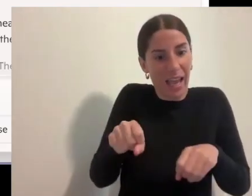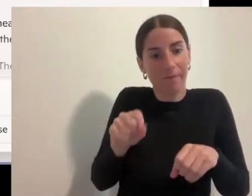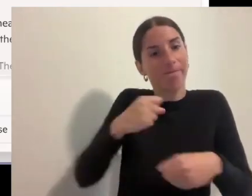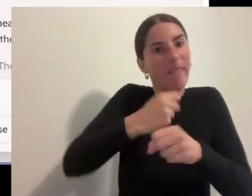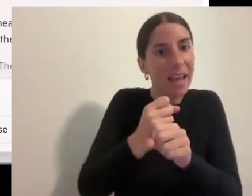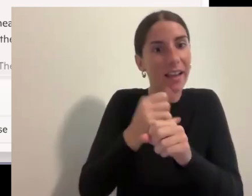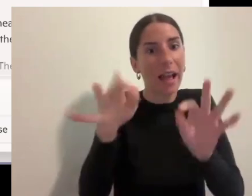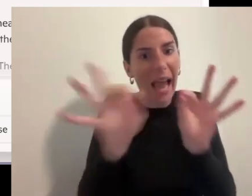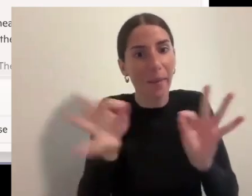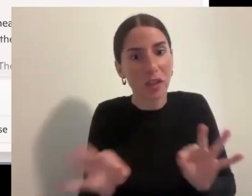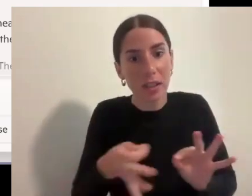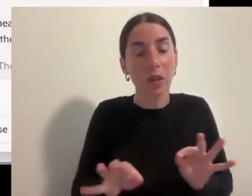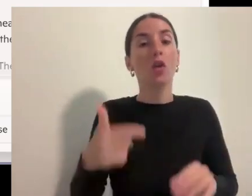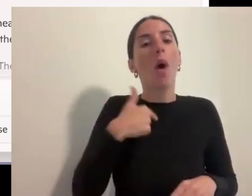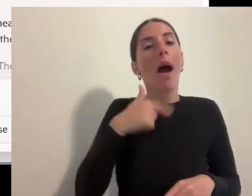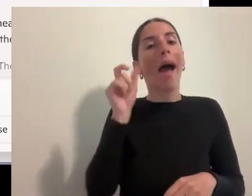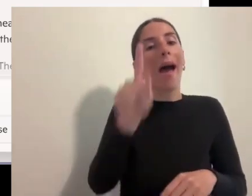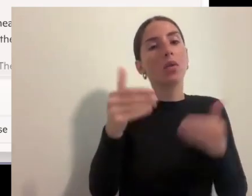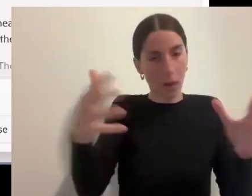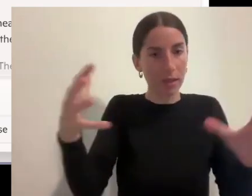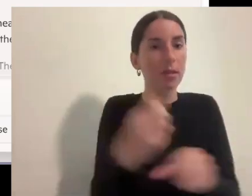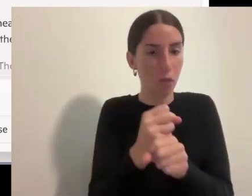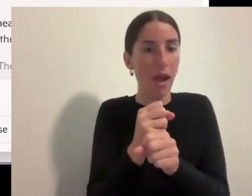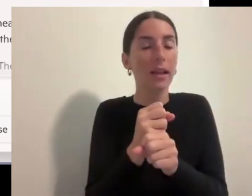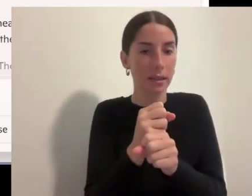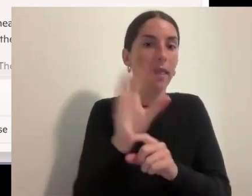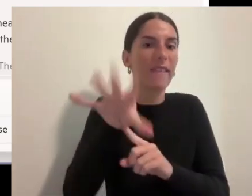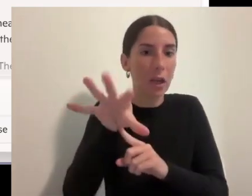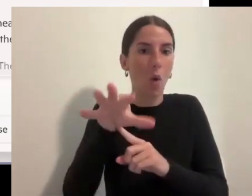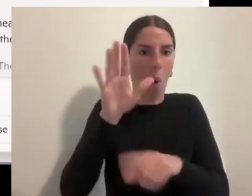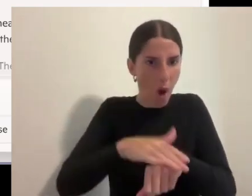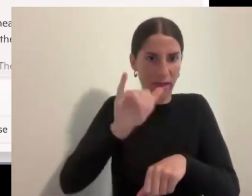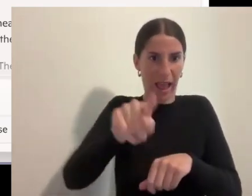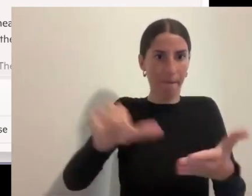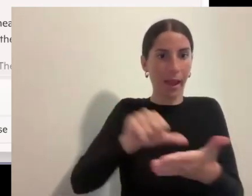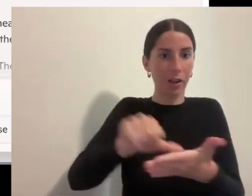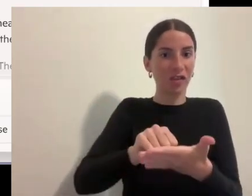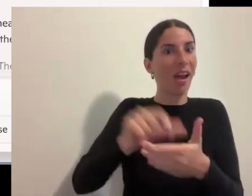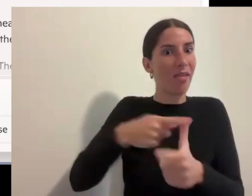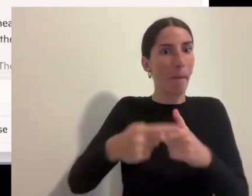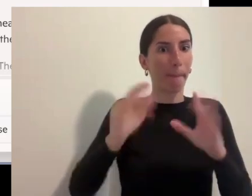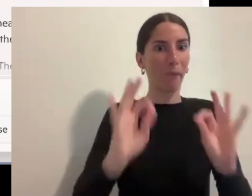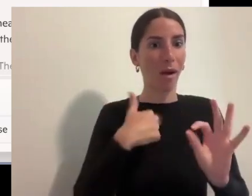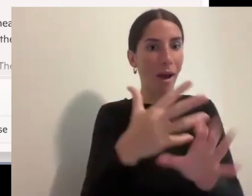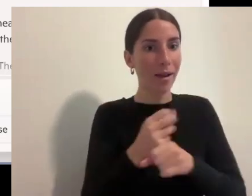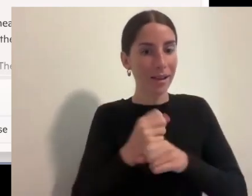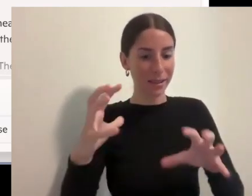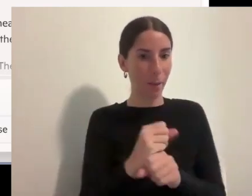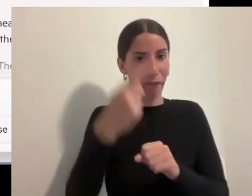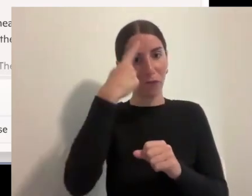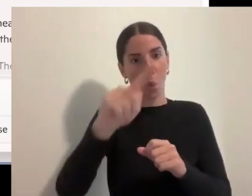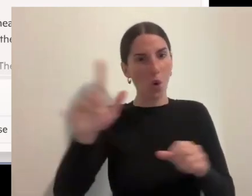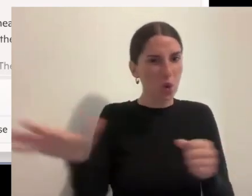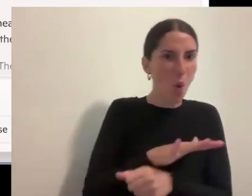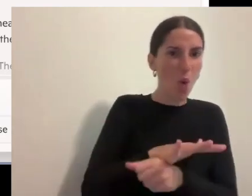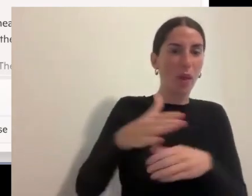here I ask to summarize the video on this page, and here I get this summary for total hip replacement. I get,